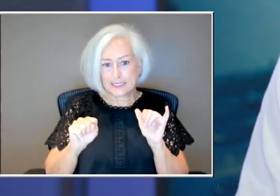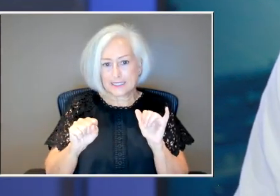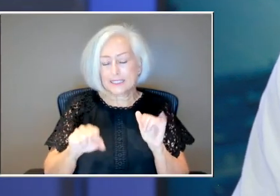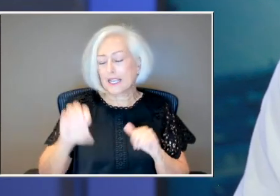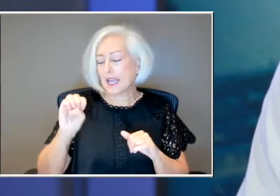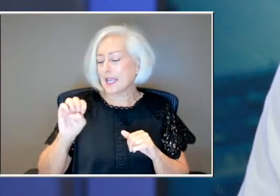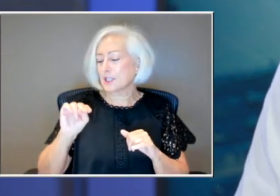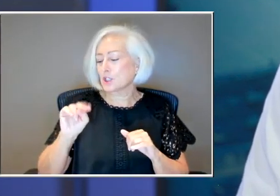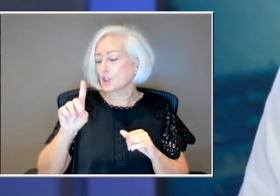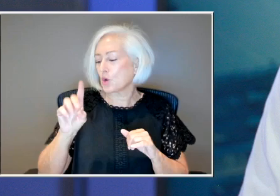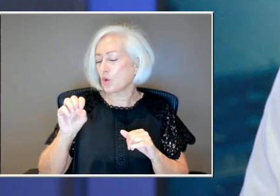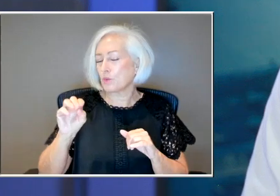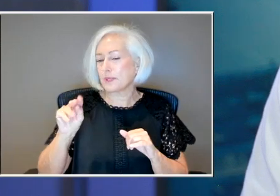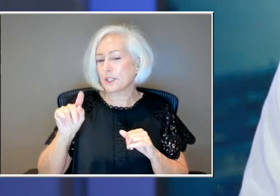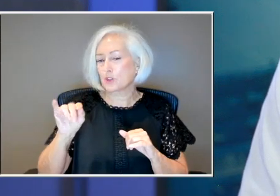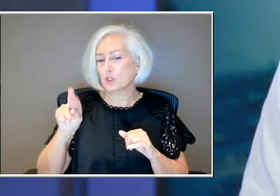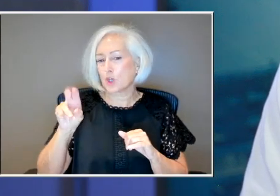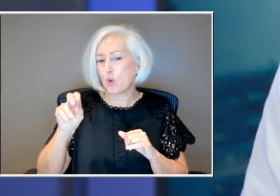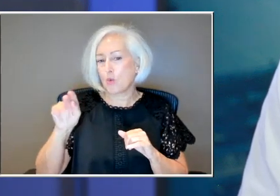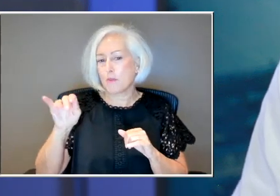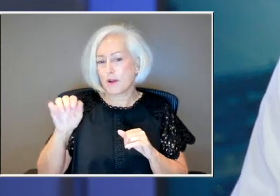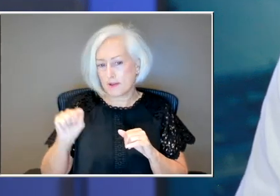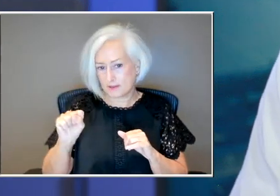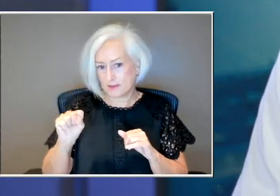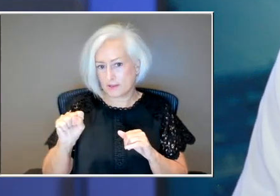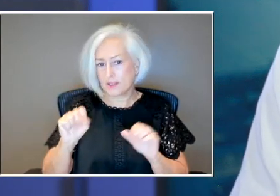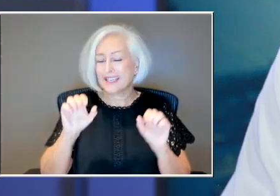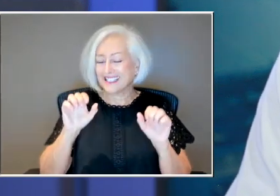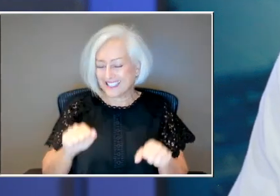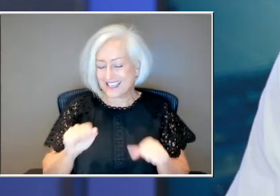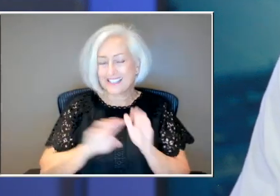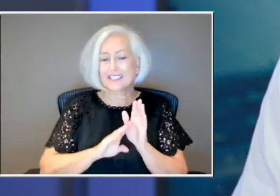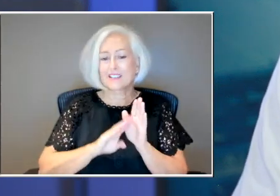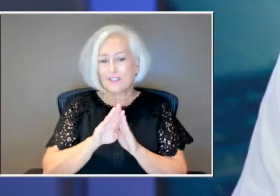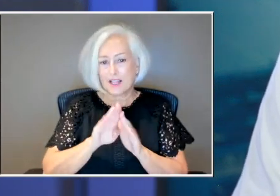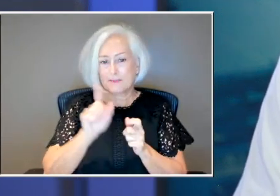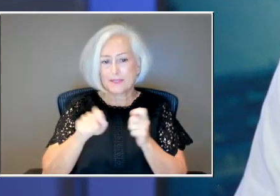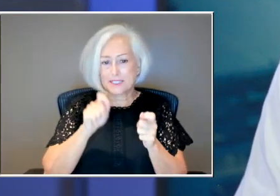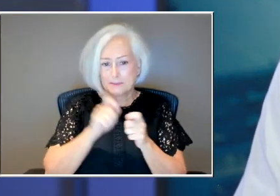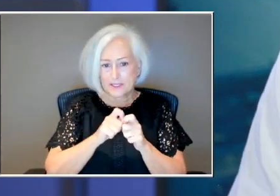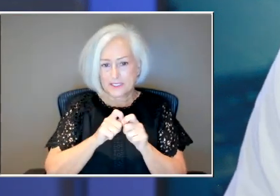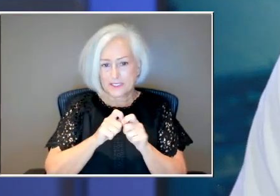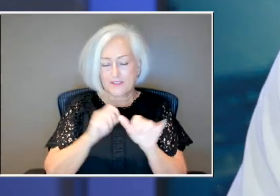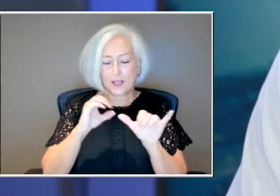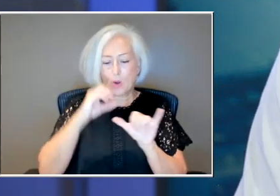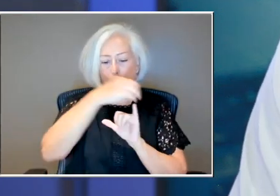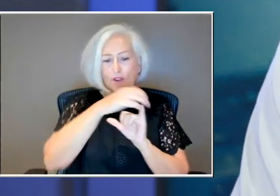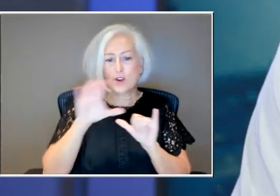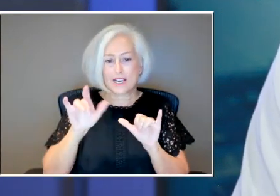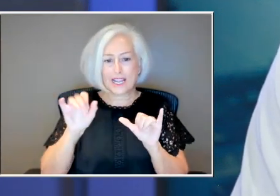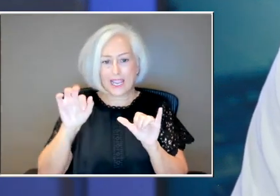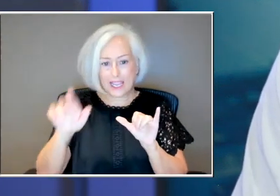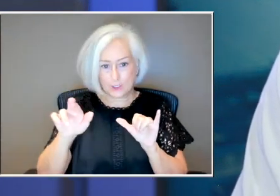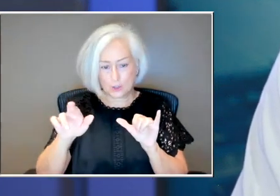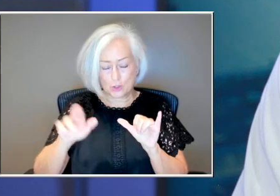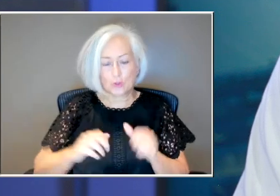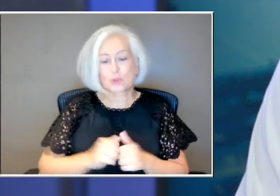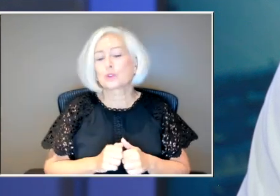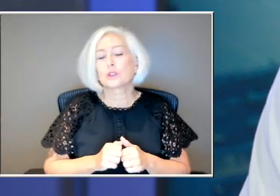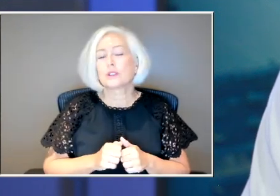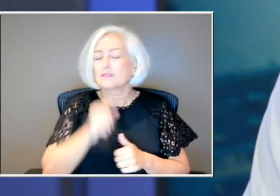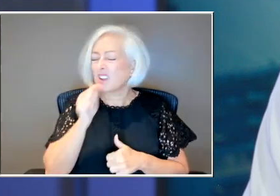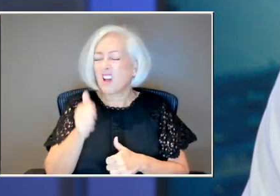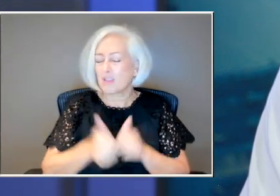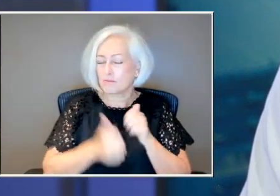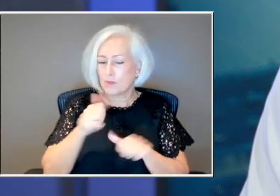more likely to develop a specific type of ovarian cancer. It's not the most common type of ovarian cancer. And what that